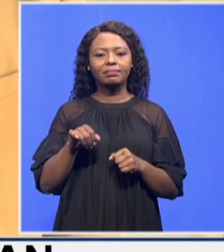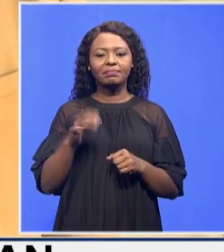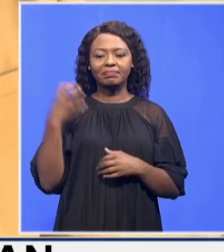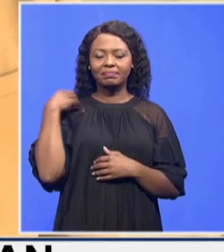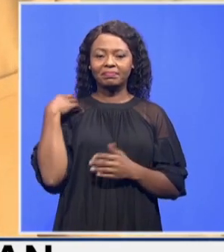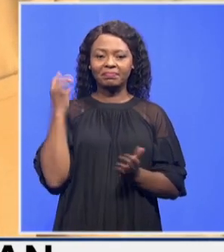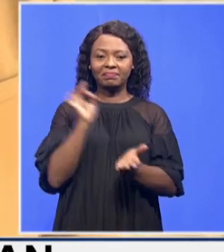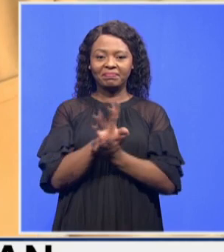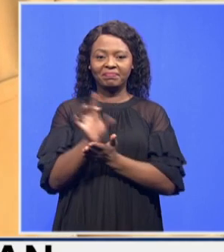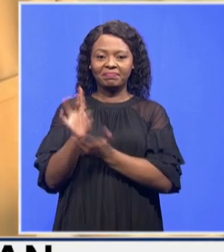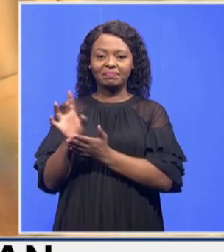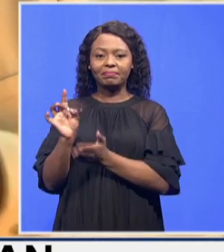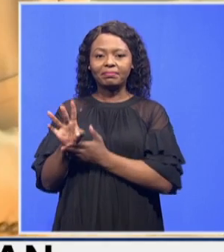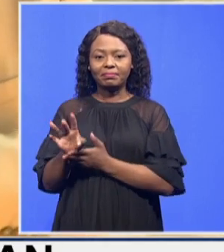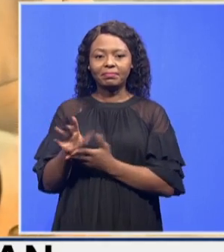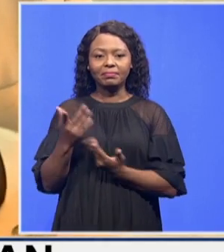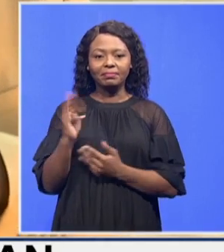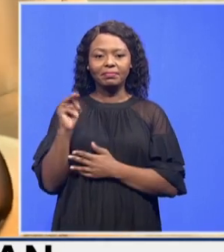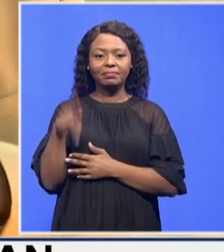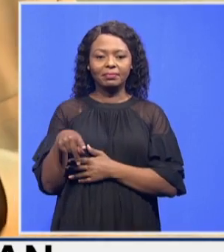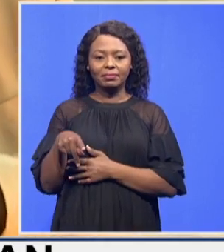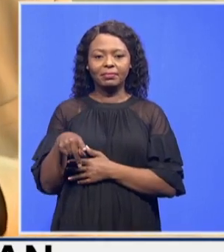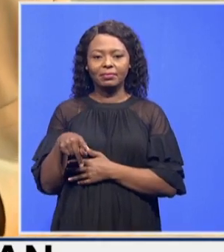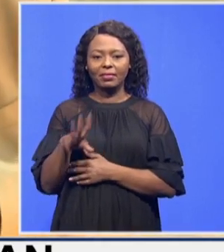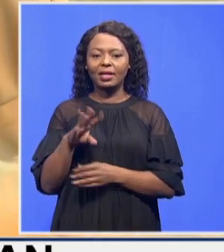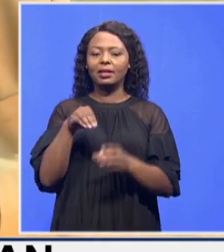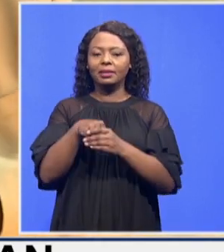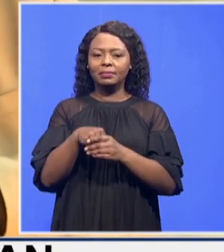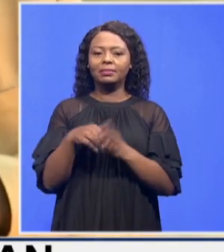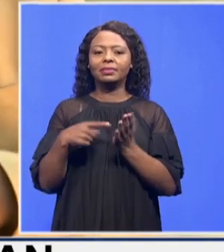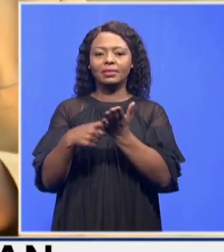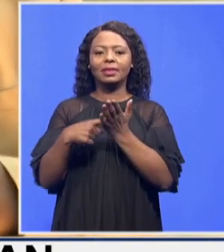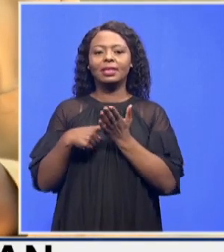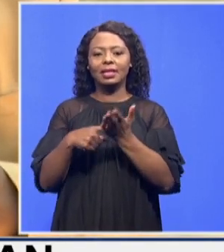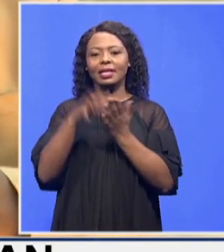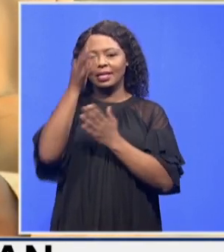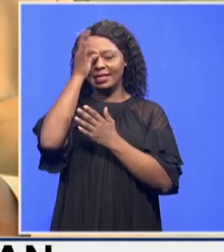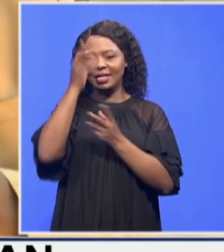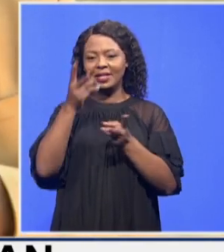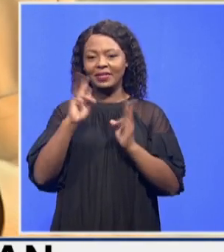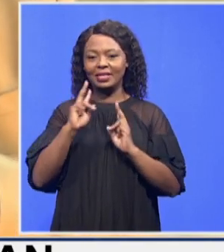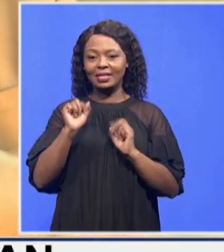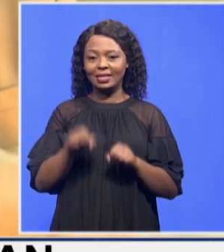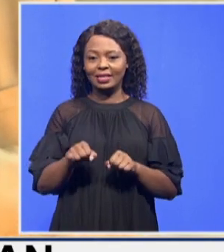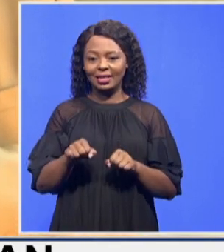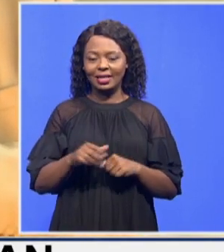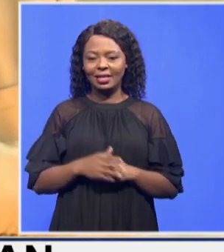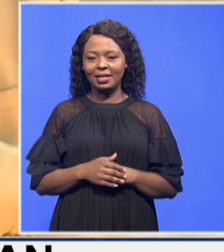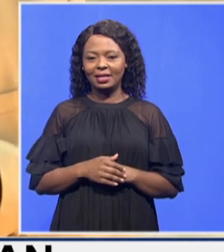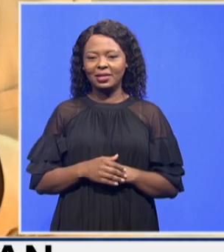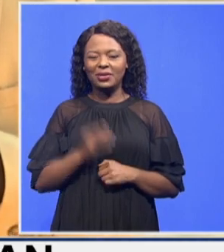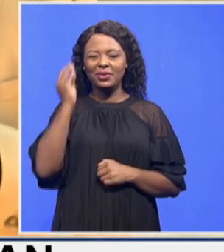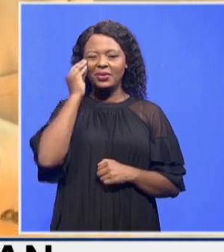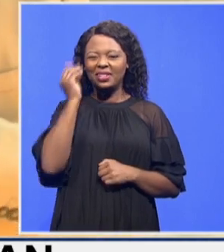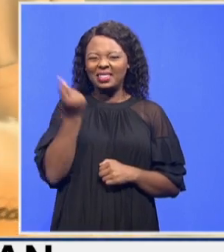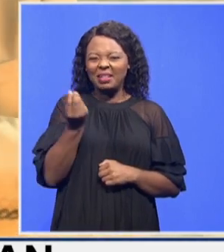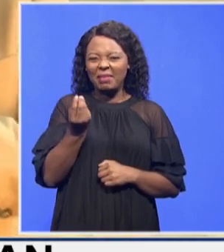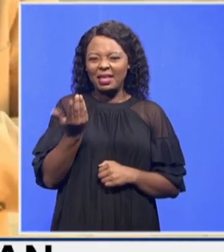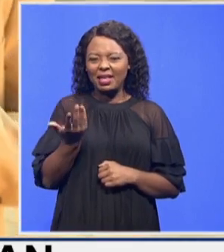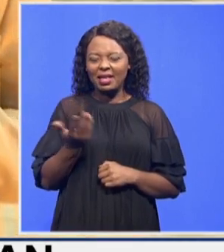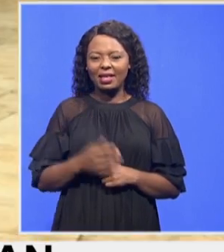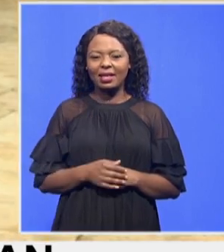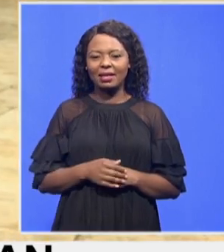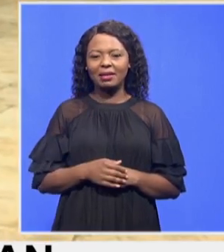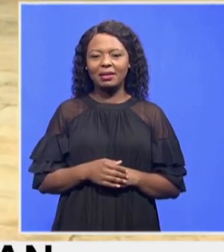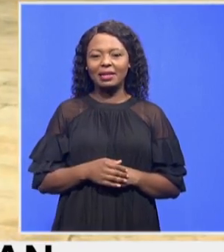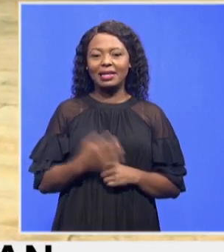going to spill into the conversations about the state visit. What do we know there? Just what's the latest? Issues of the